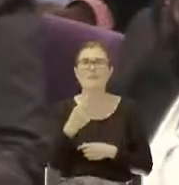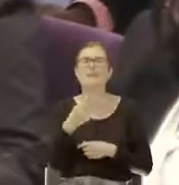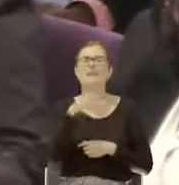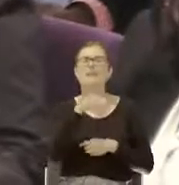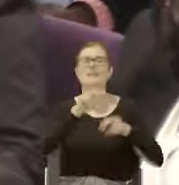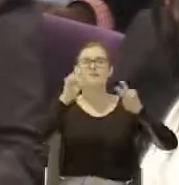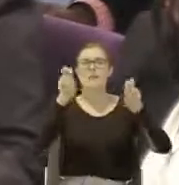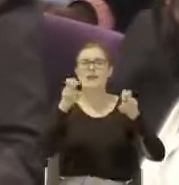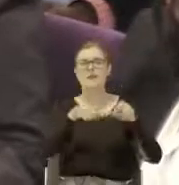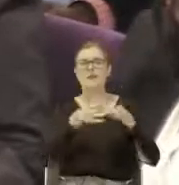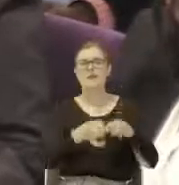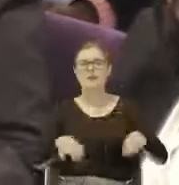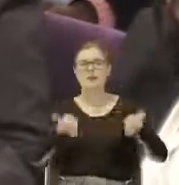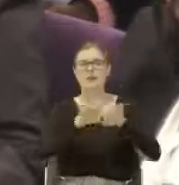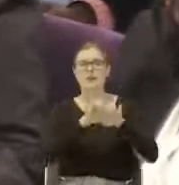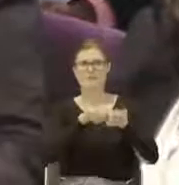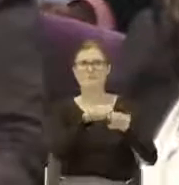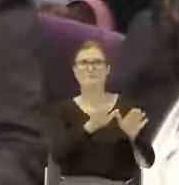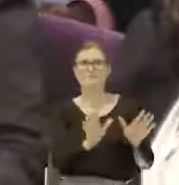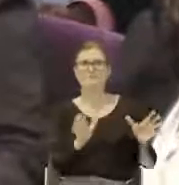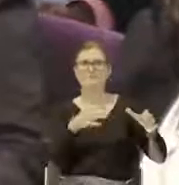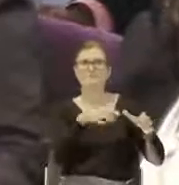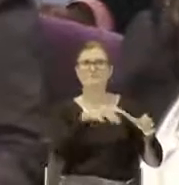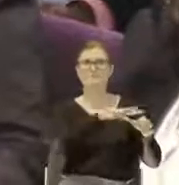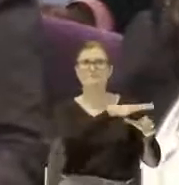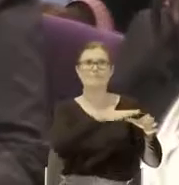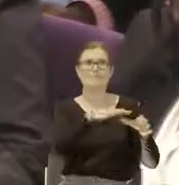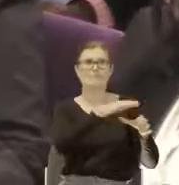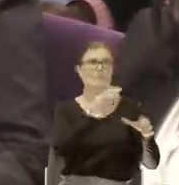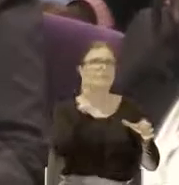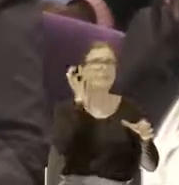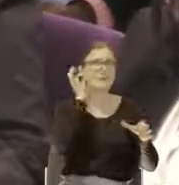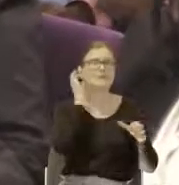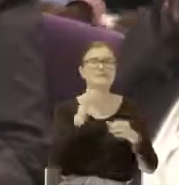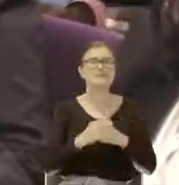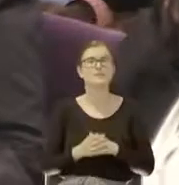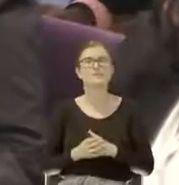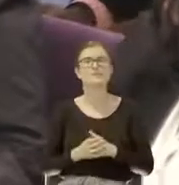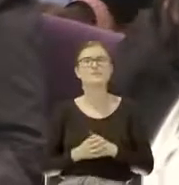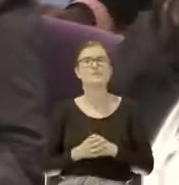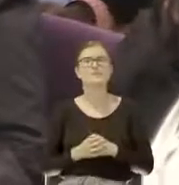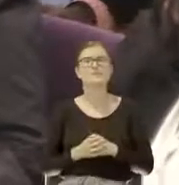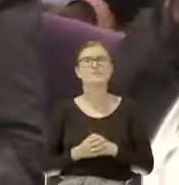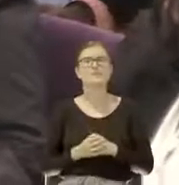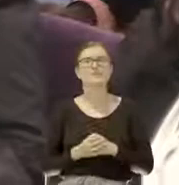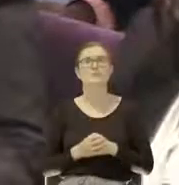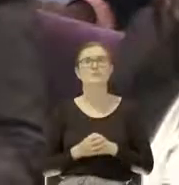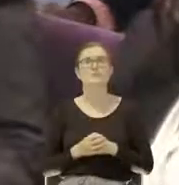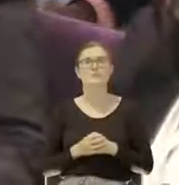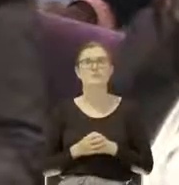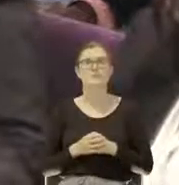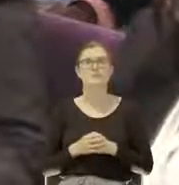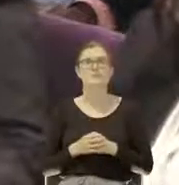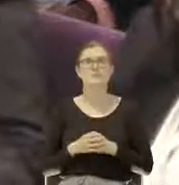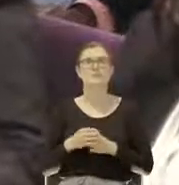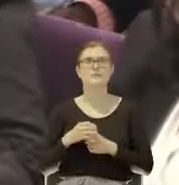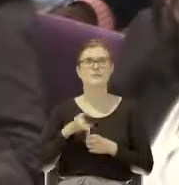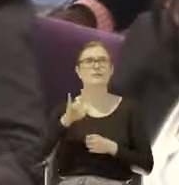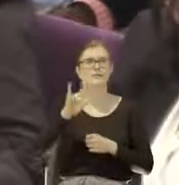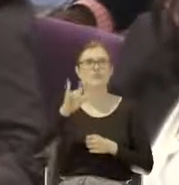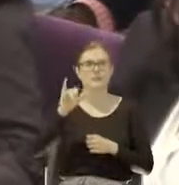also including the gender groups. Organized local government